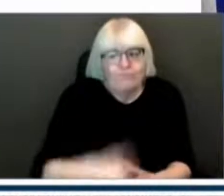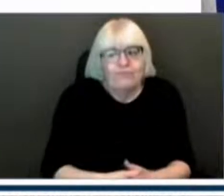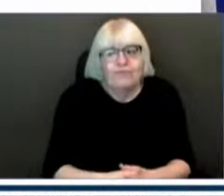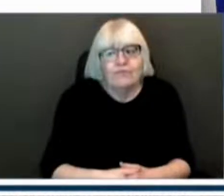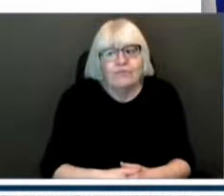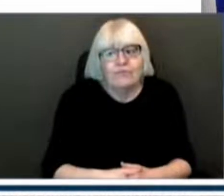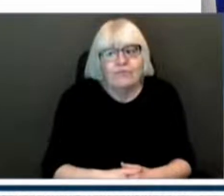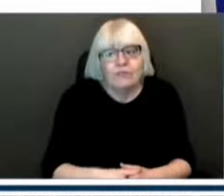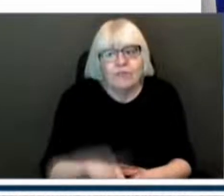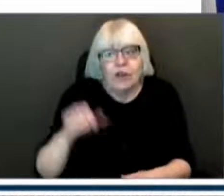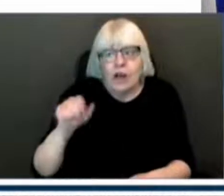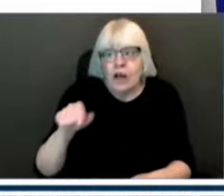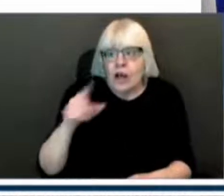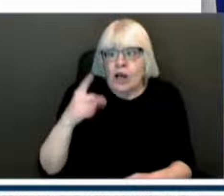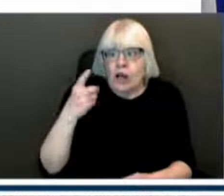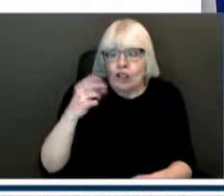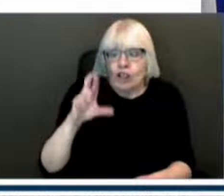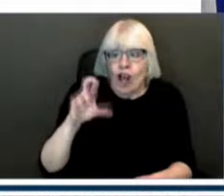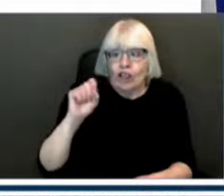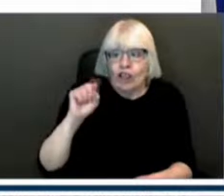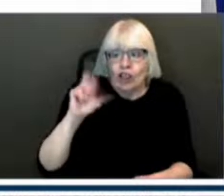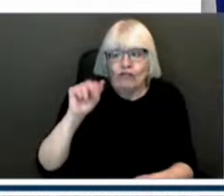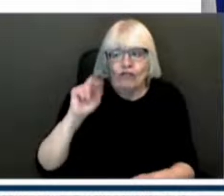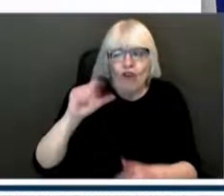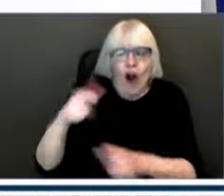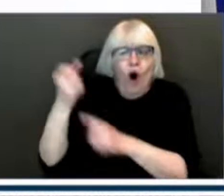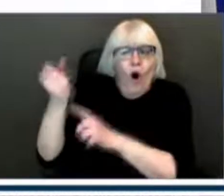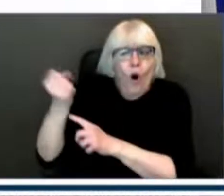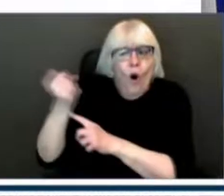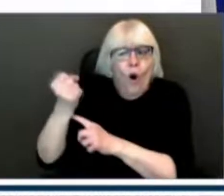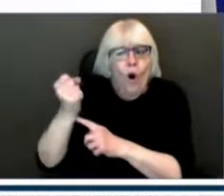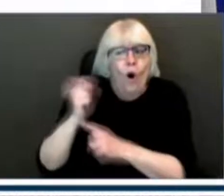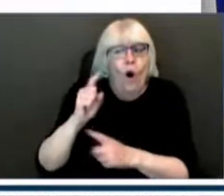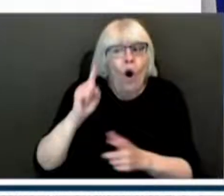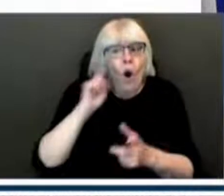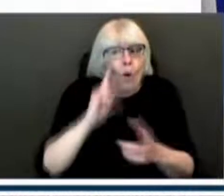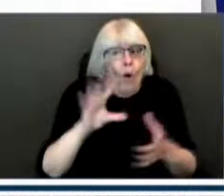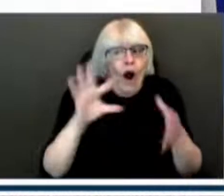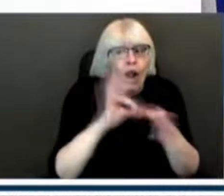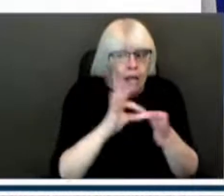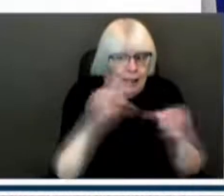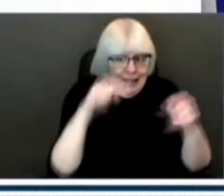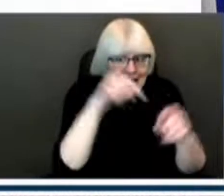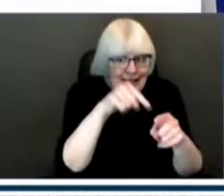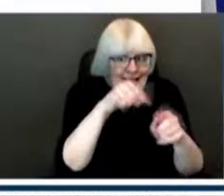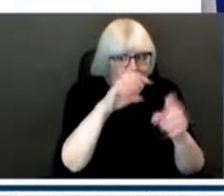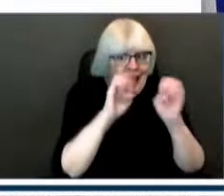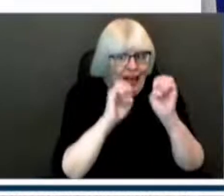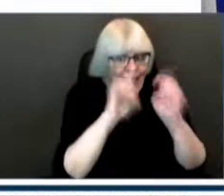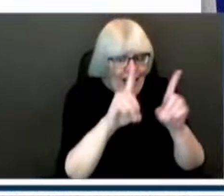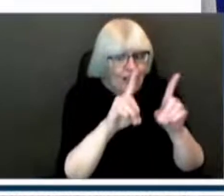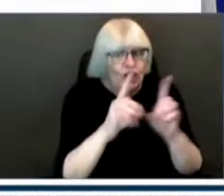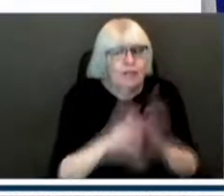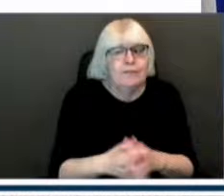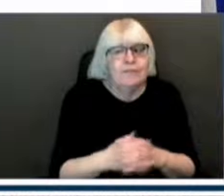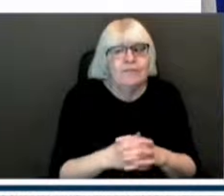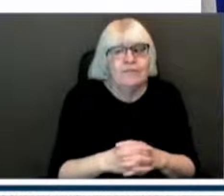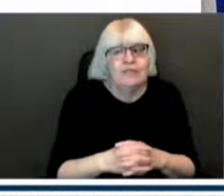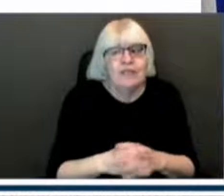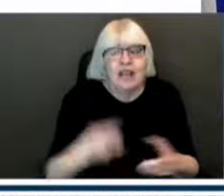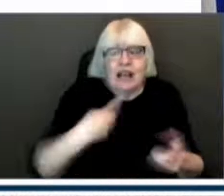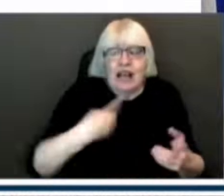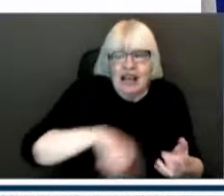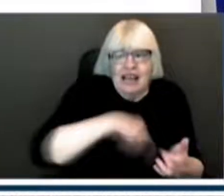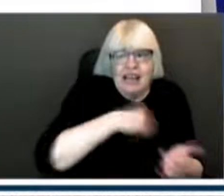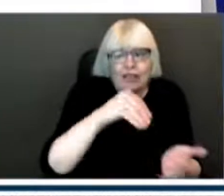education. The top line is, from everything that I hear, students are happy to be back in school, and